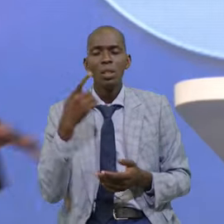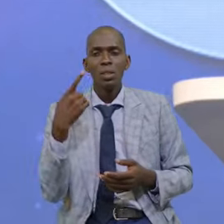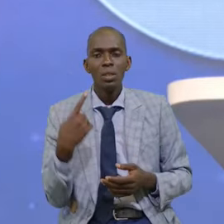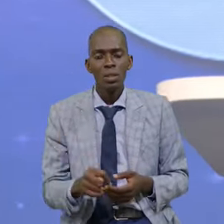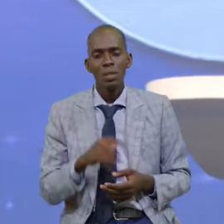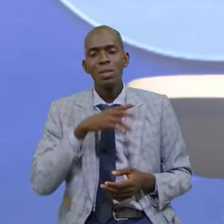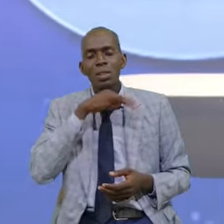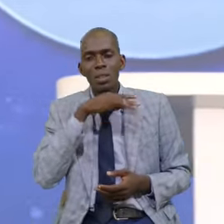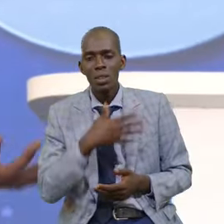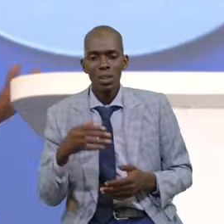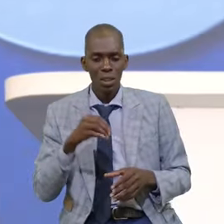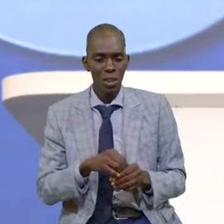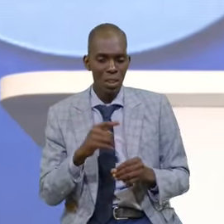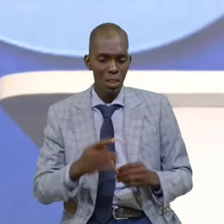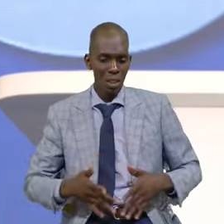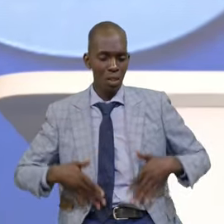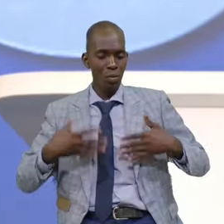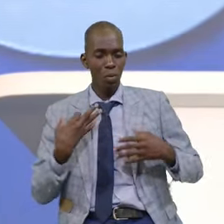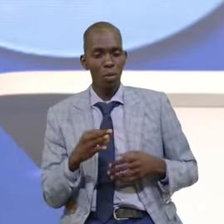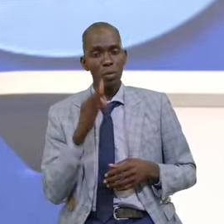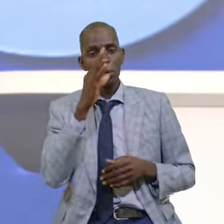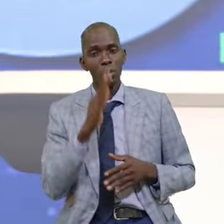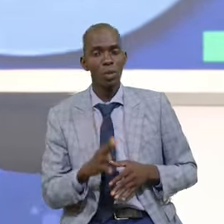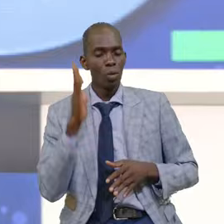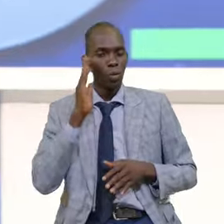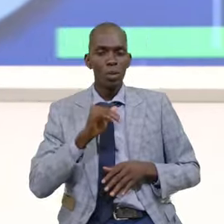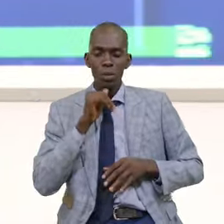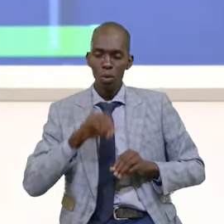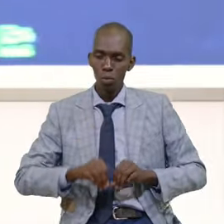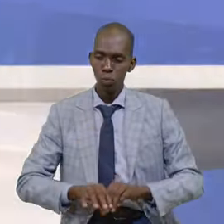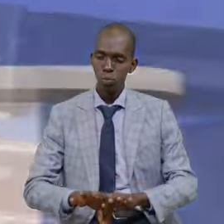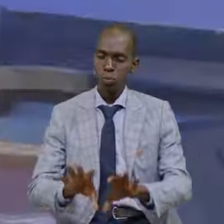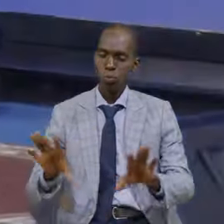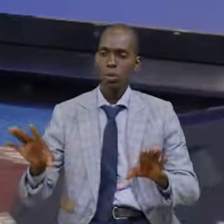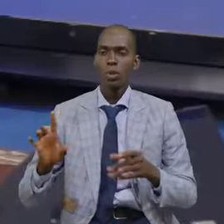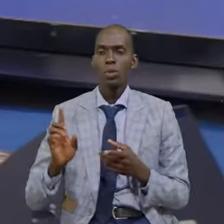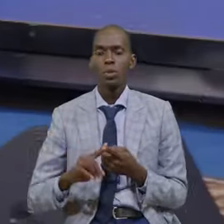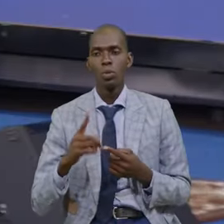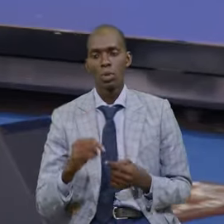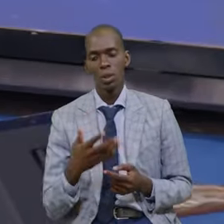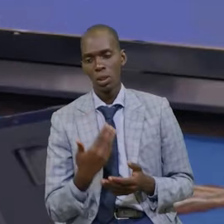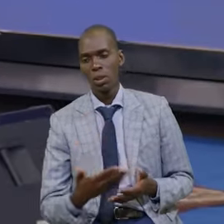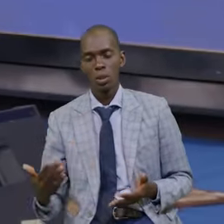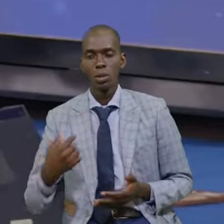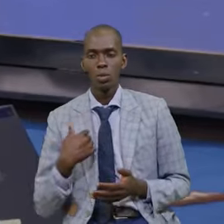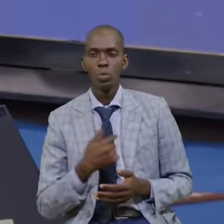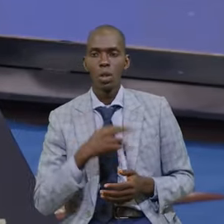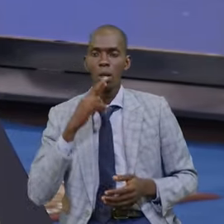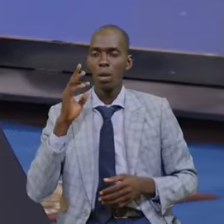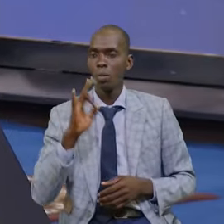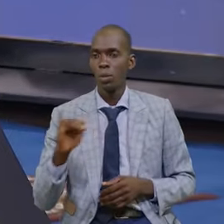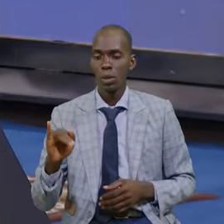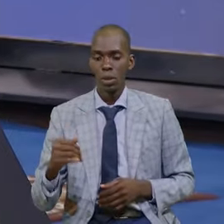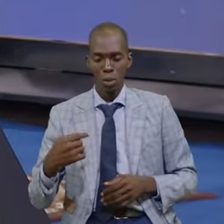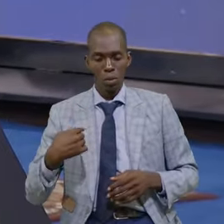preacher will not get into the content of the vessels we're bringing. And we are clean, and you are